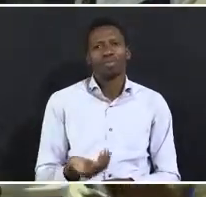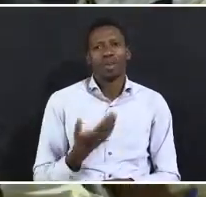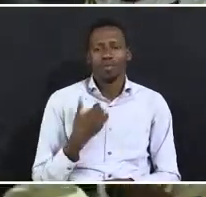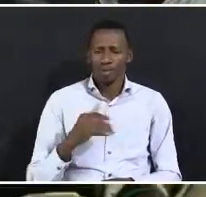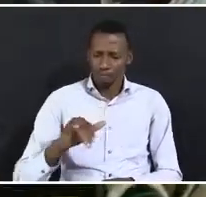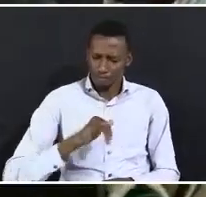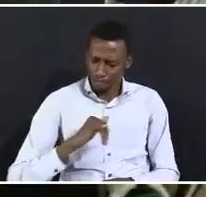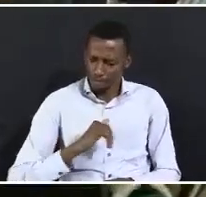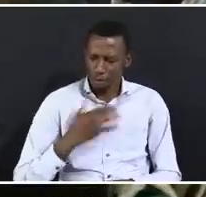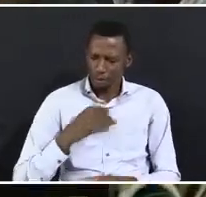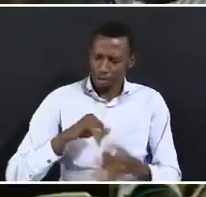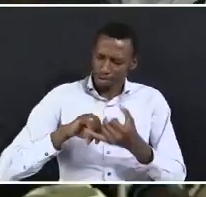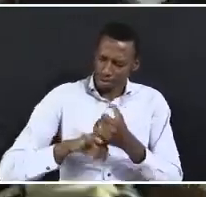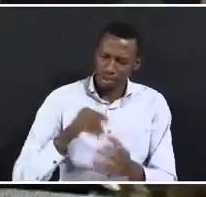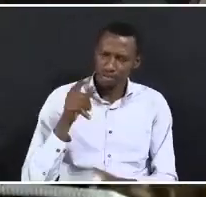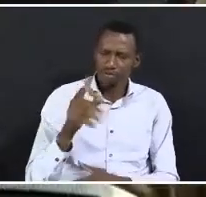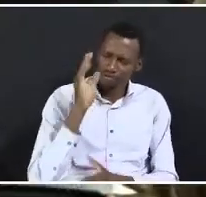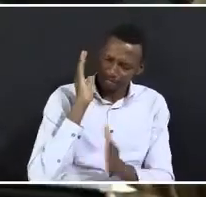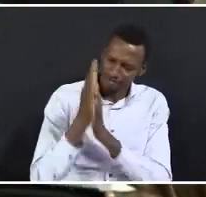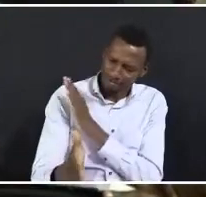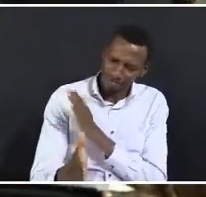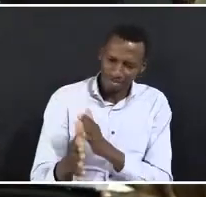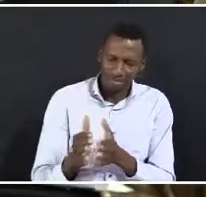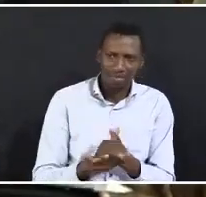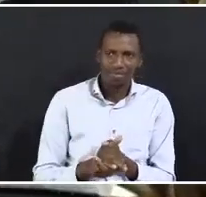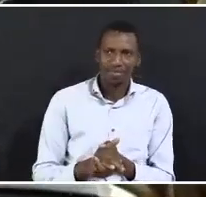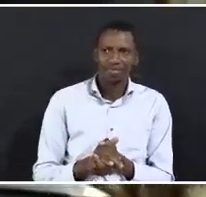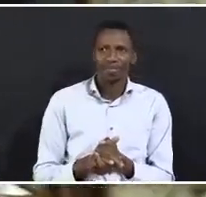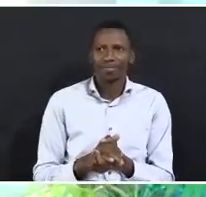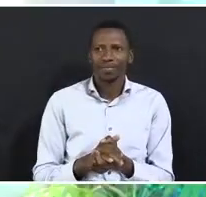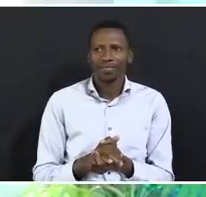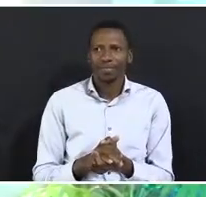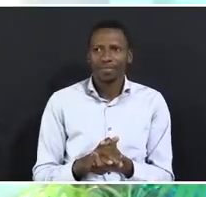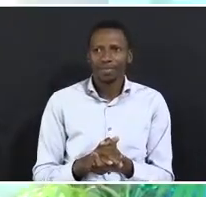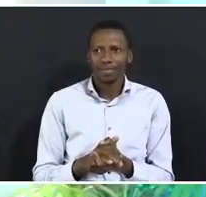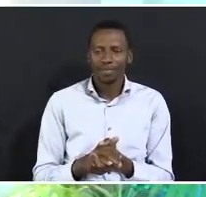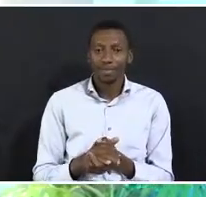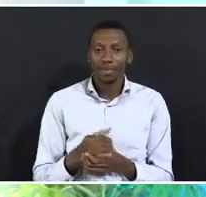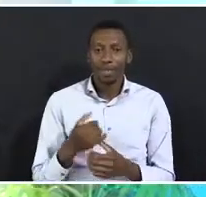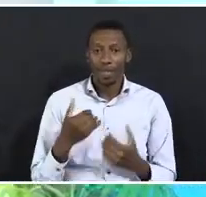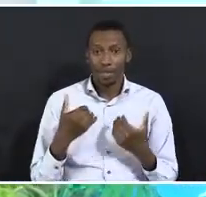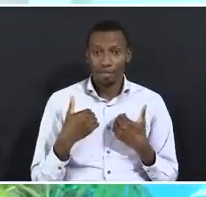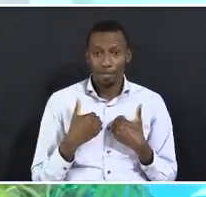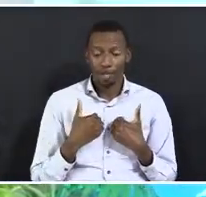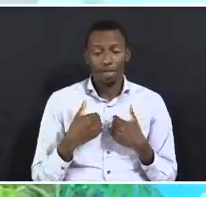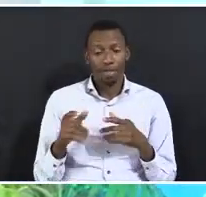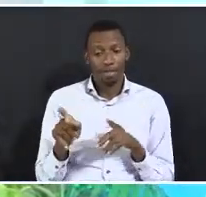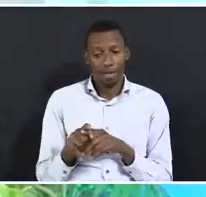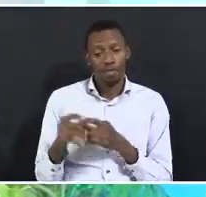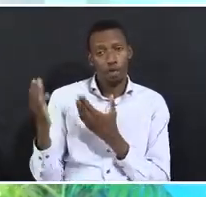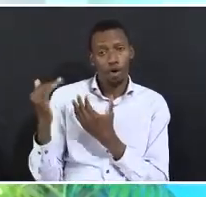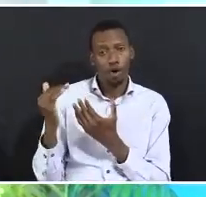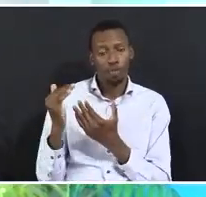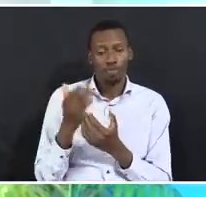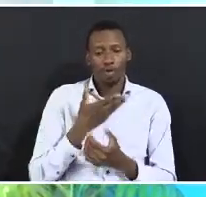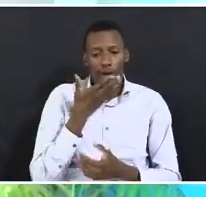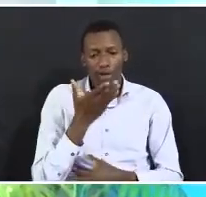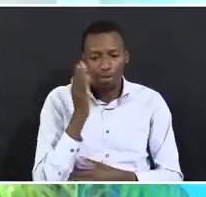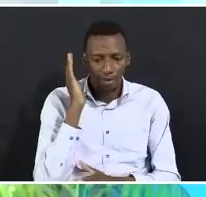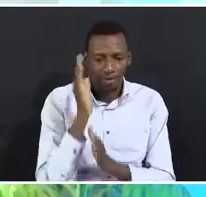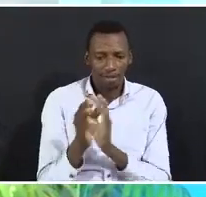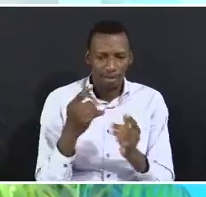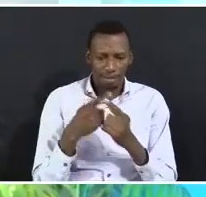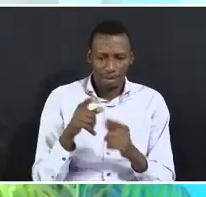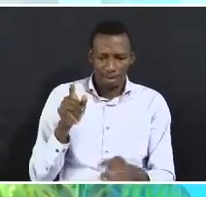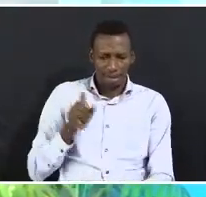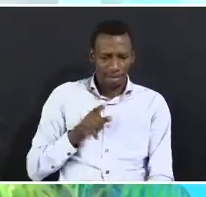marriage. I was very direct. I expected a direct answer. But the lady looked